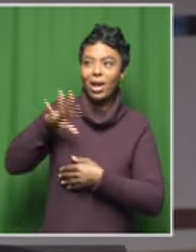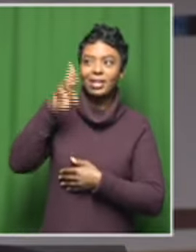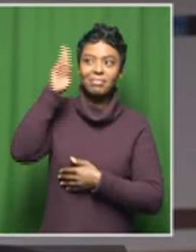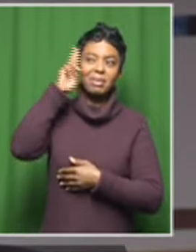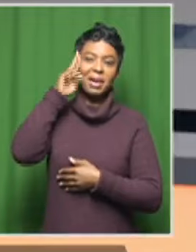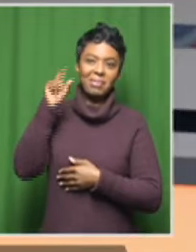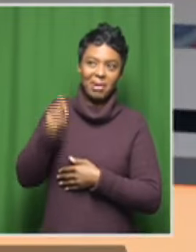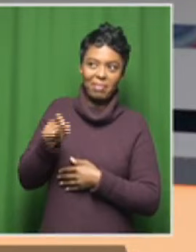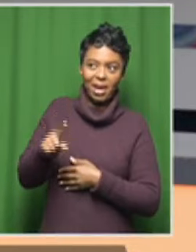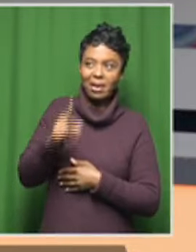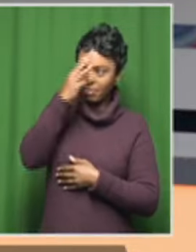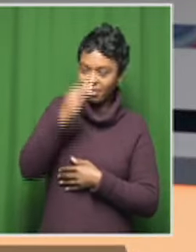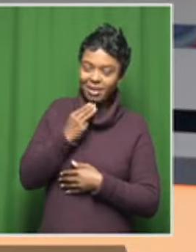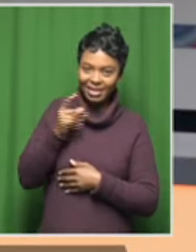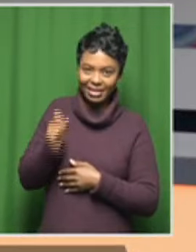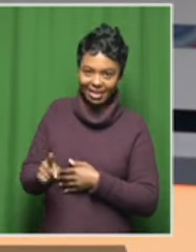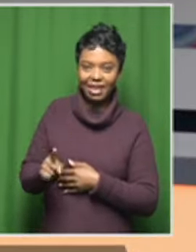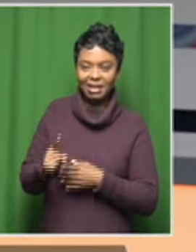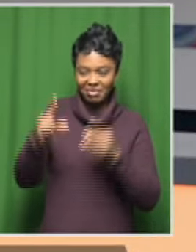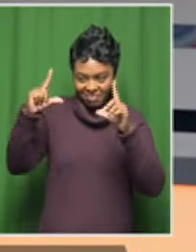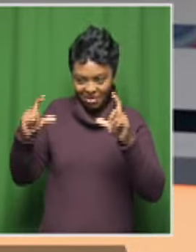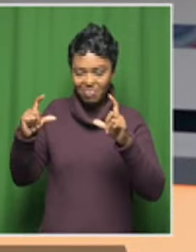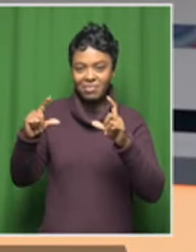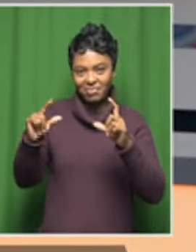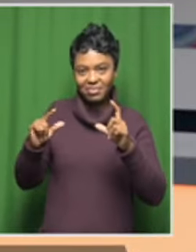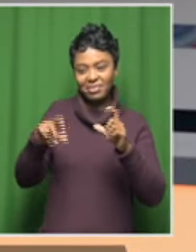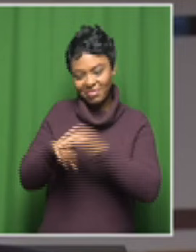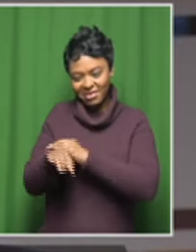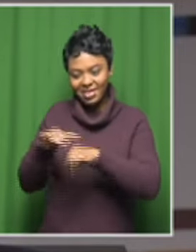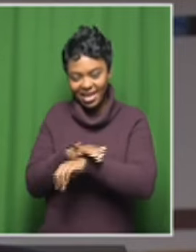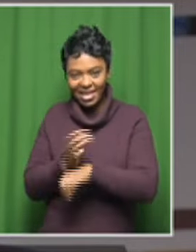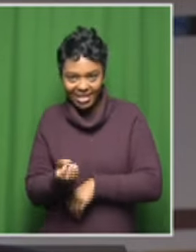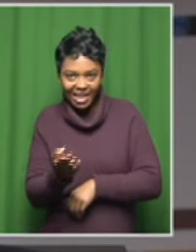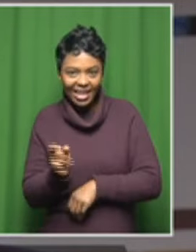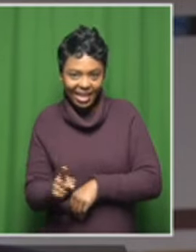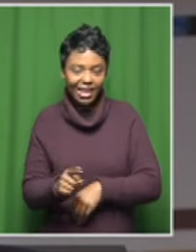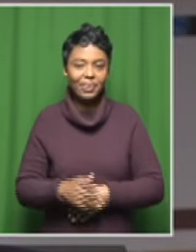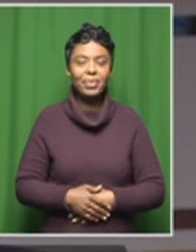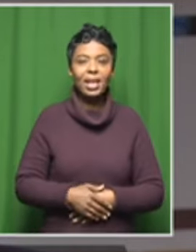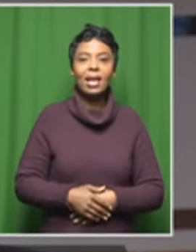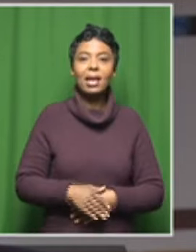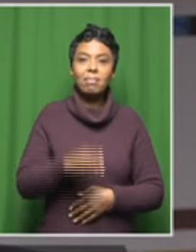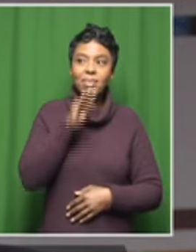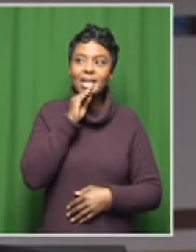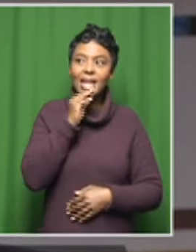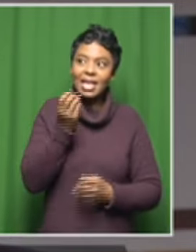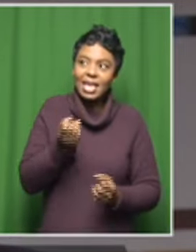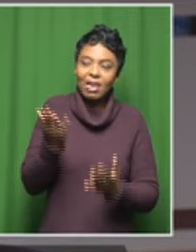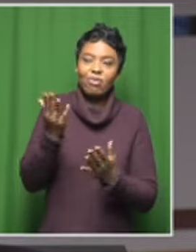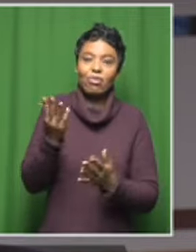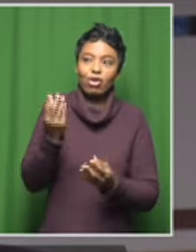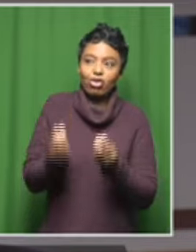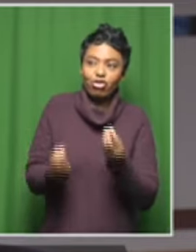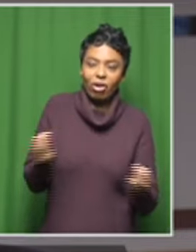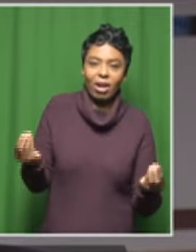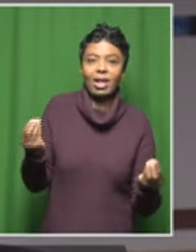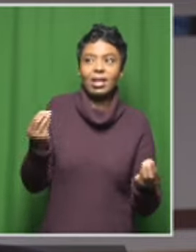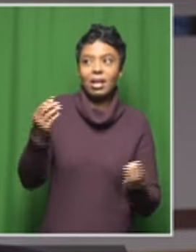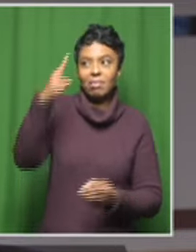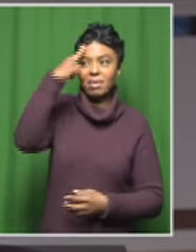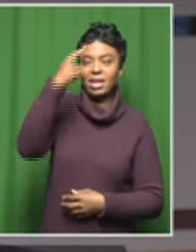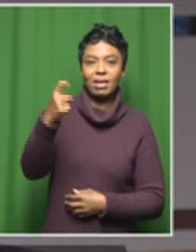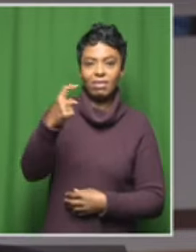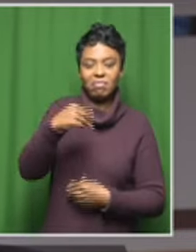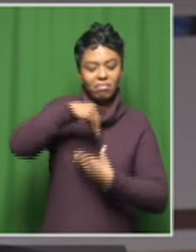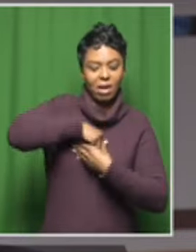beautiful. It's all about doing it for the children and also giving the children the belief that it's going to be okay. Yeah.